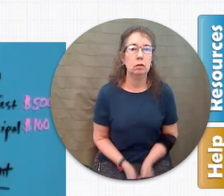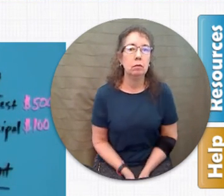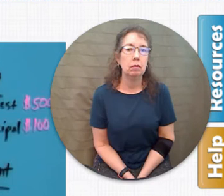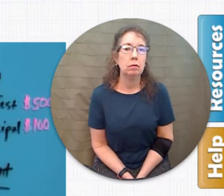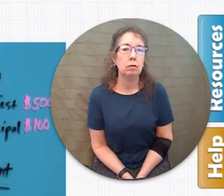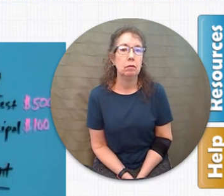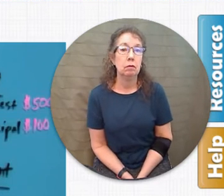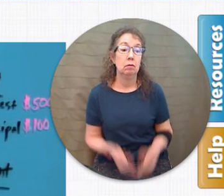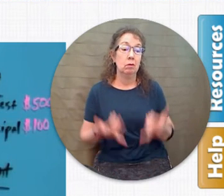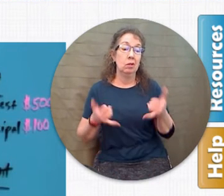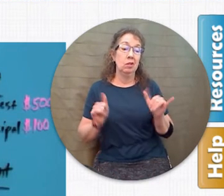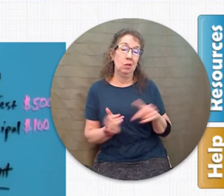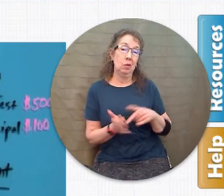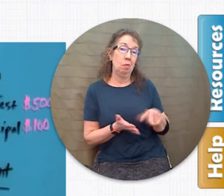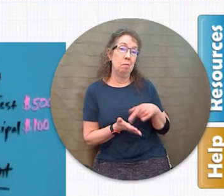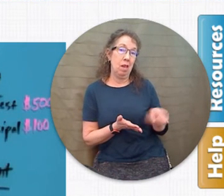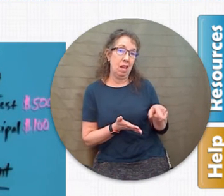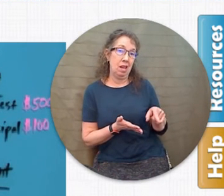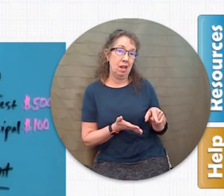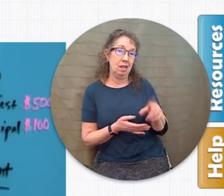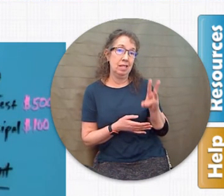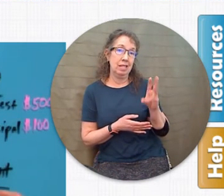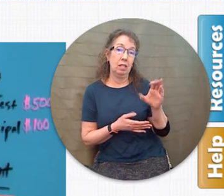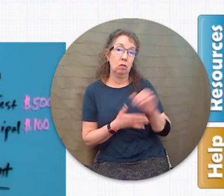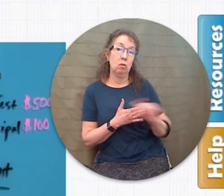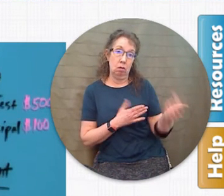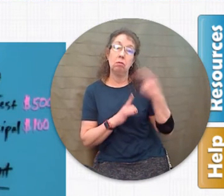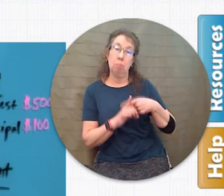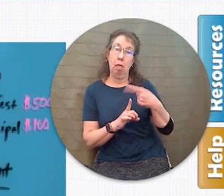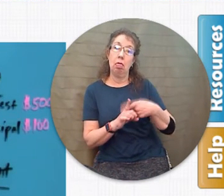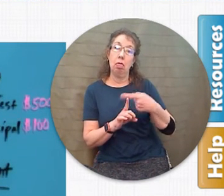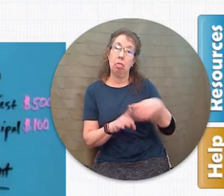We're still paying that flat $600 a month.